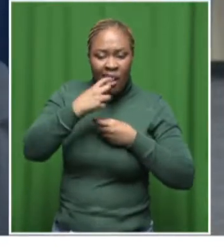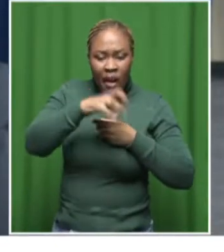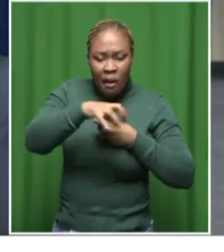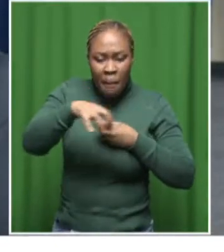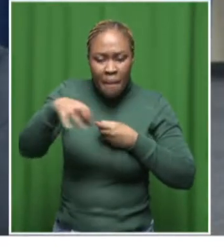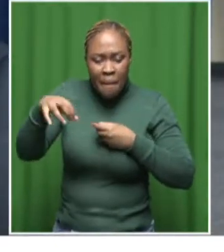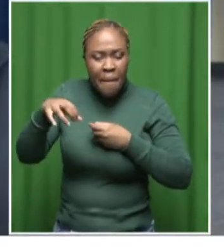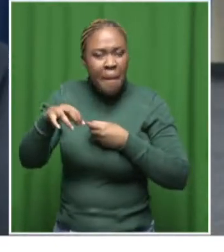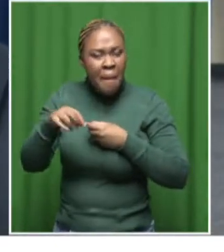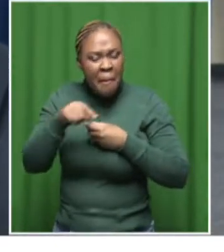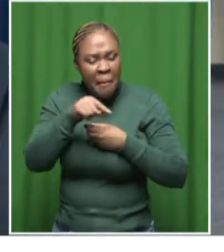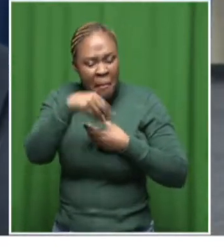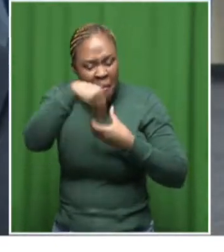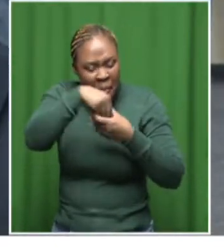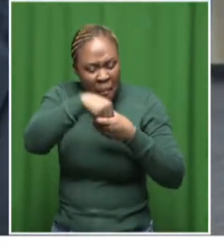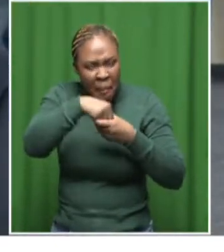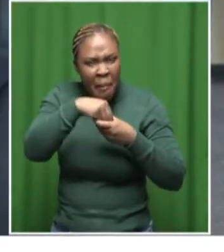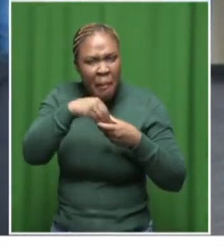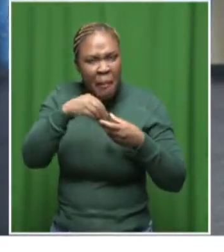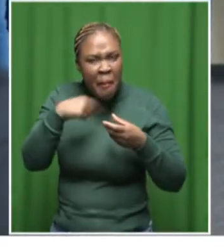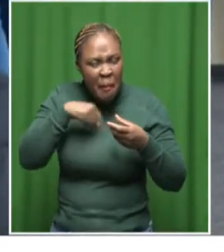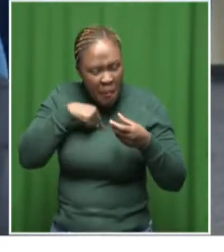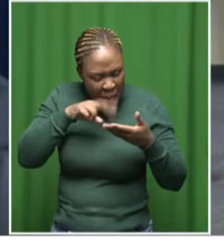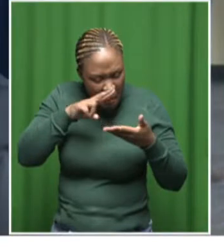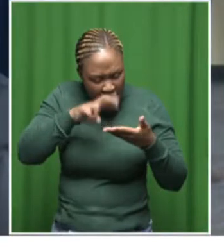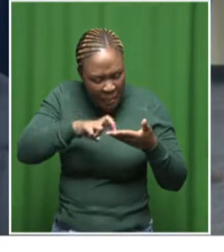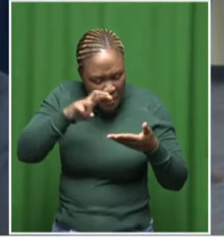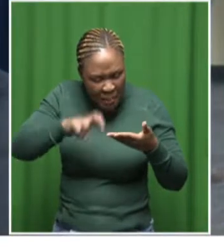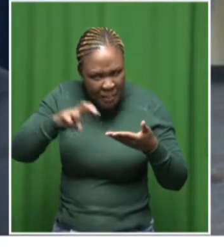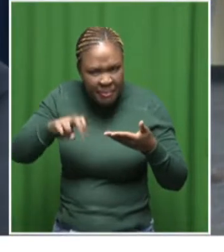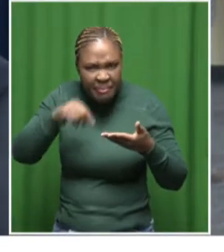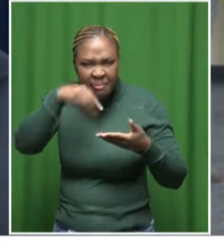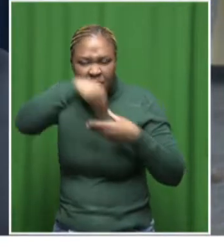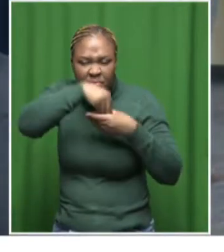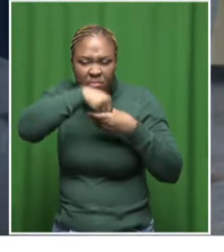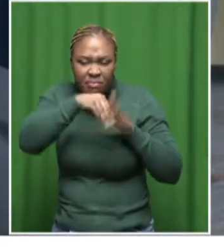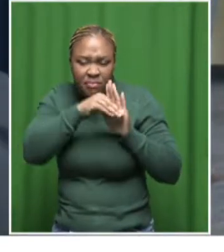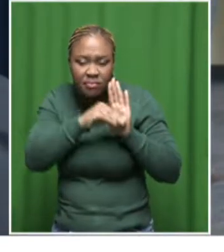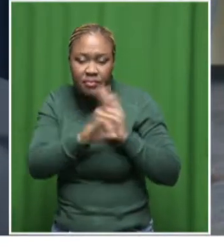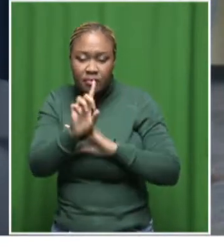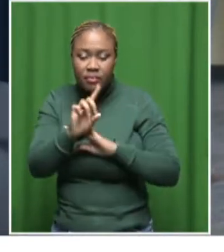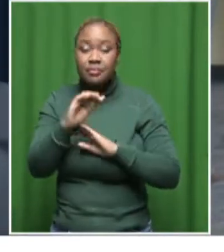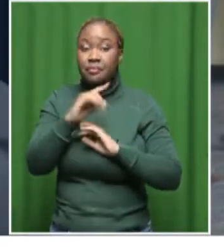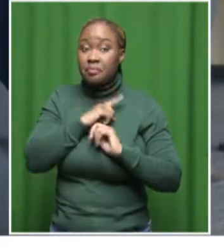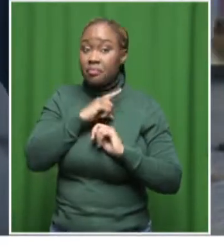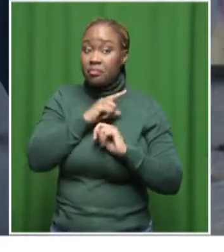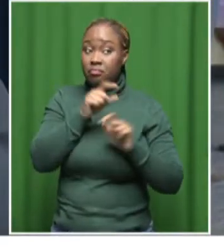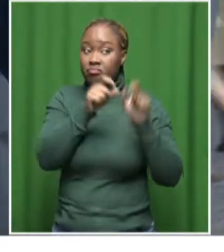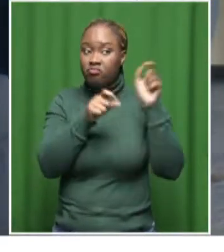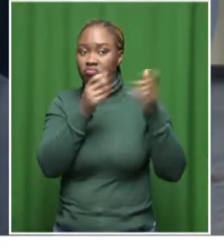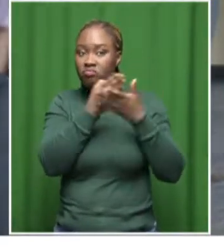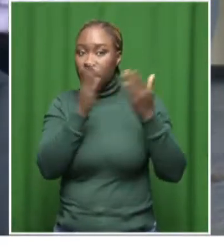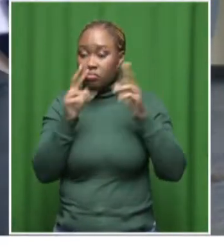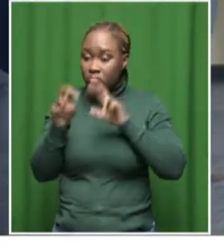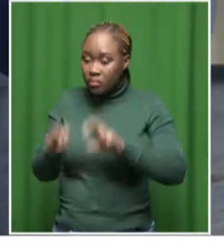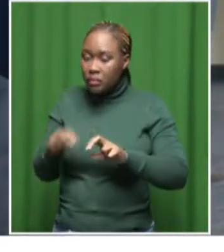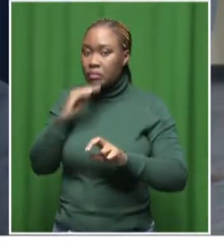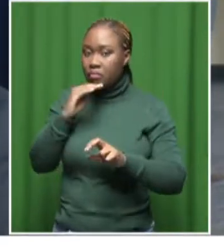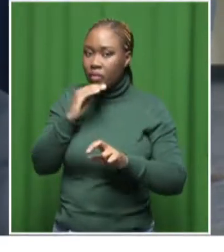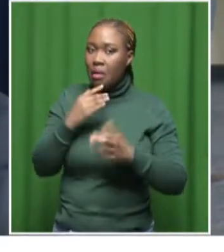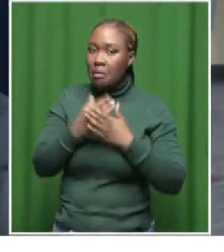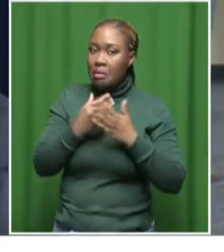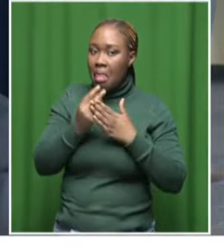information available so that those who are doing exploration can then direct their activities, invest in the